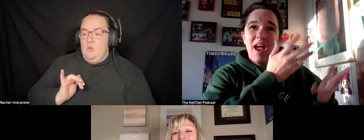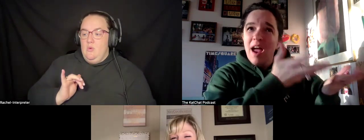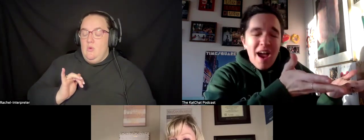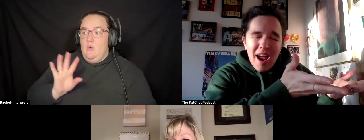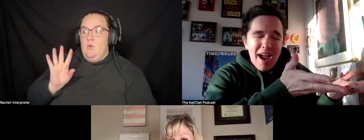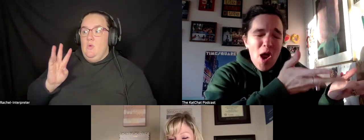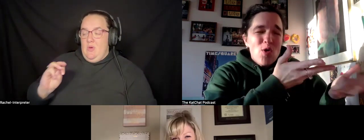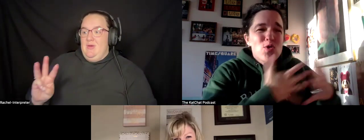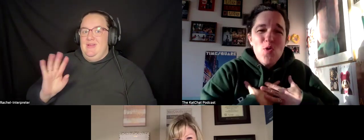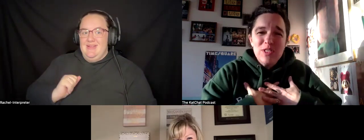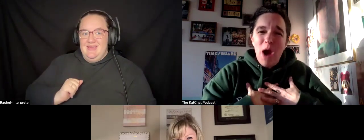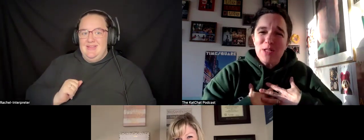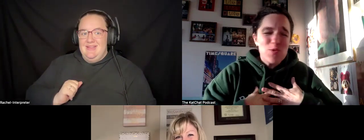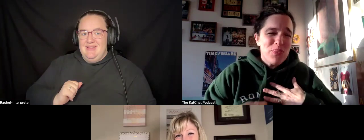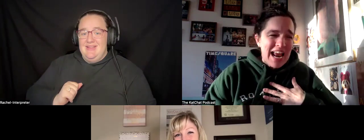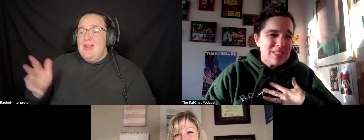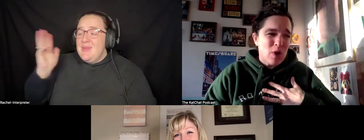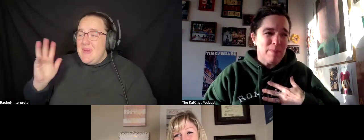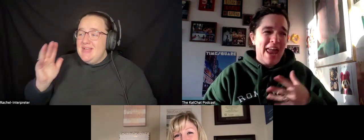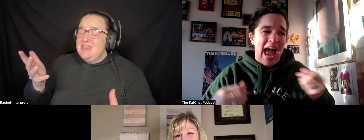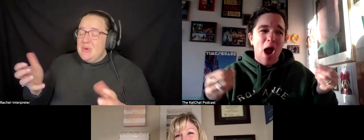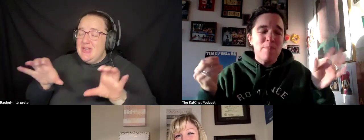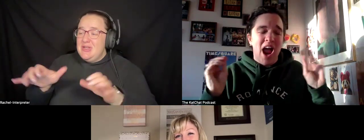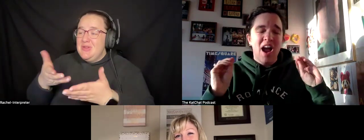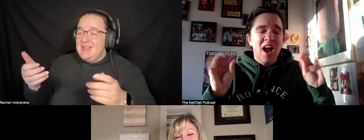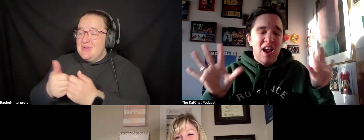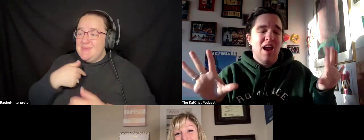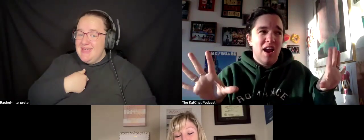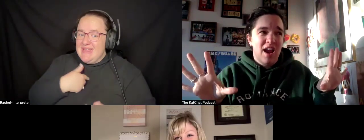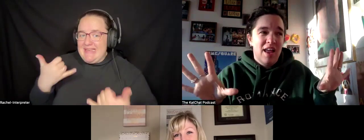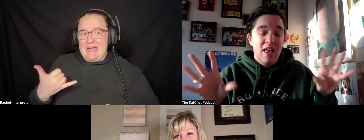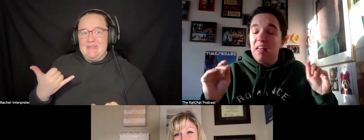you know, you used to want to do things with me. And now I'm like,